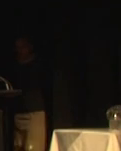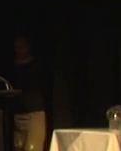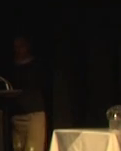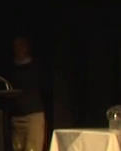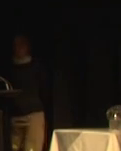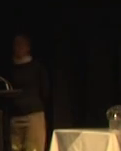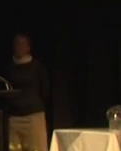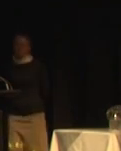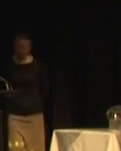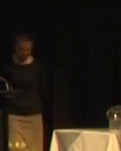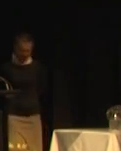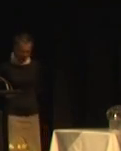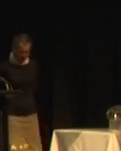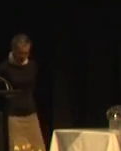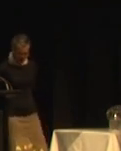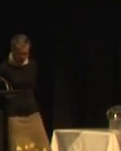More seconds.